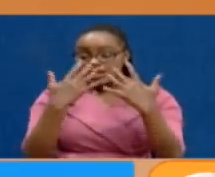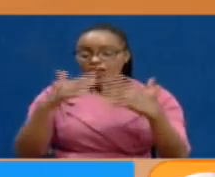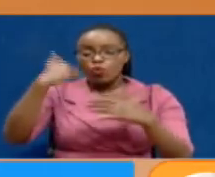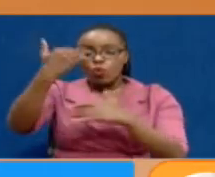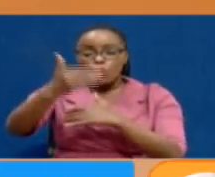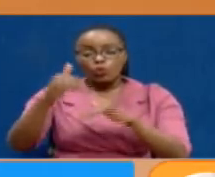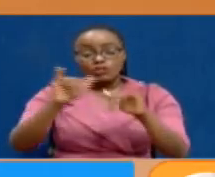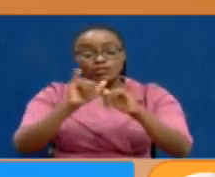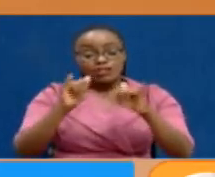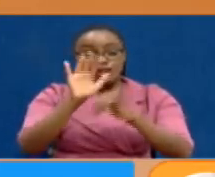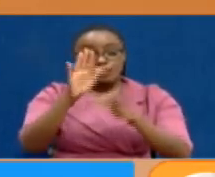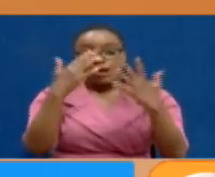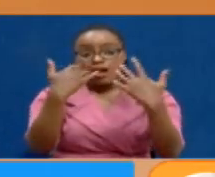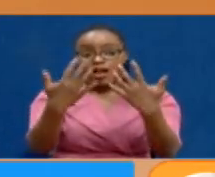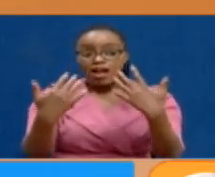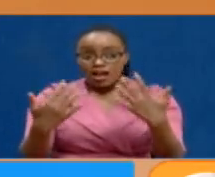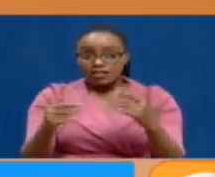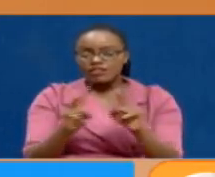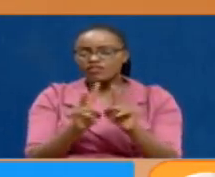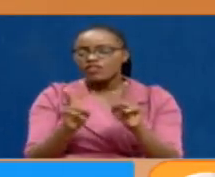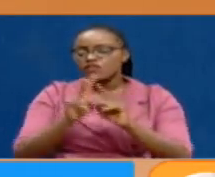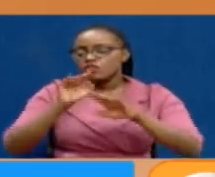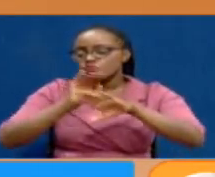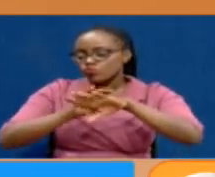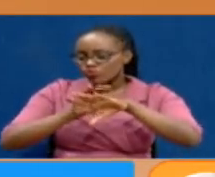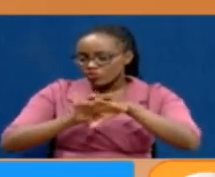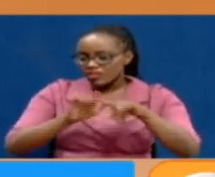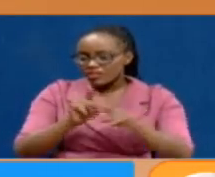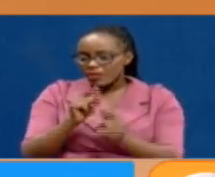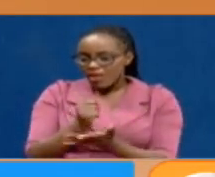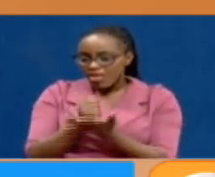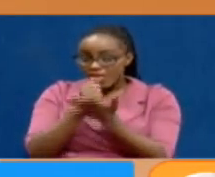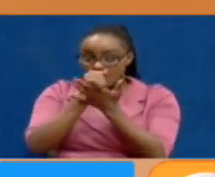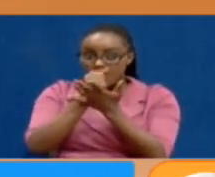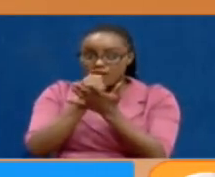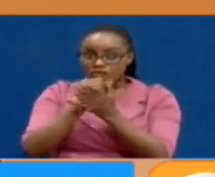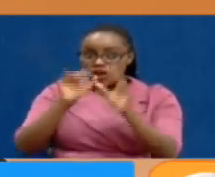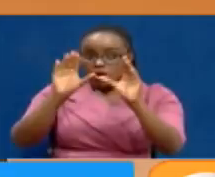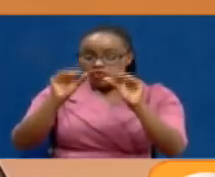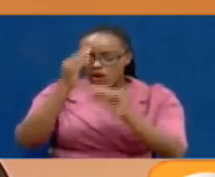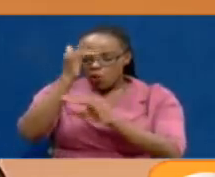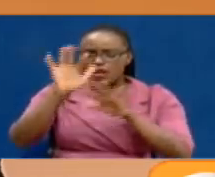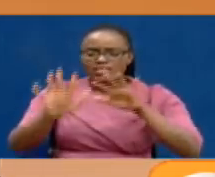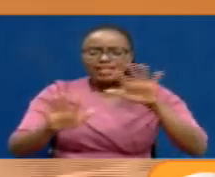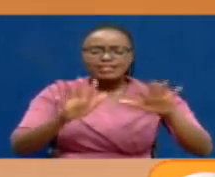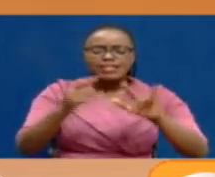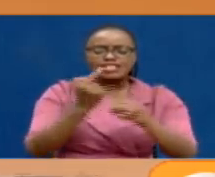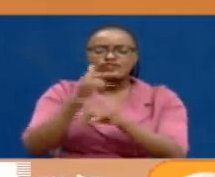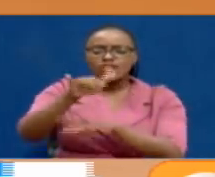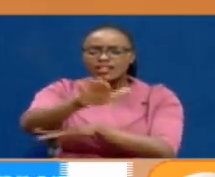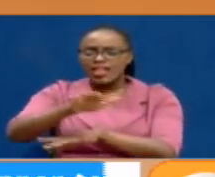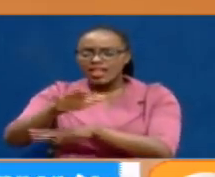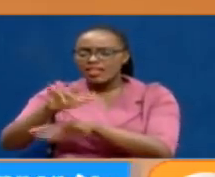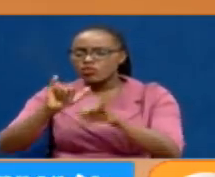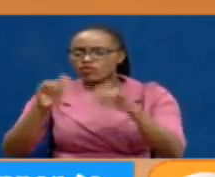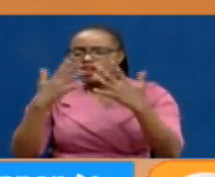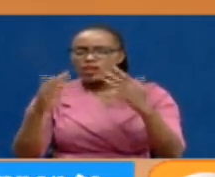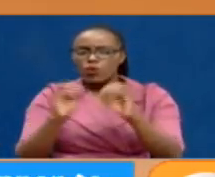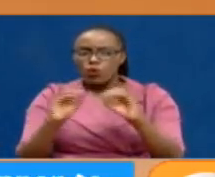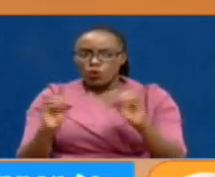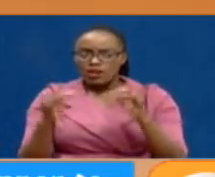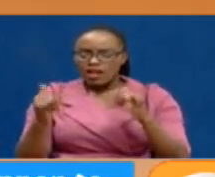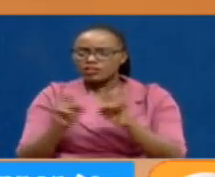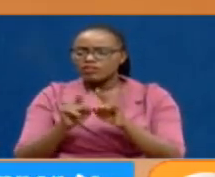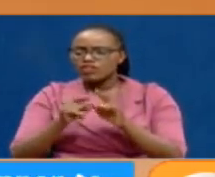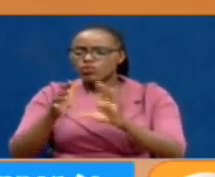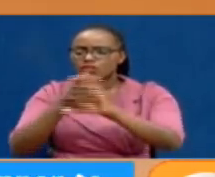washing is very effective, and the regularity depends on, because you're touching surfaces. It's not that you wash your hands now, then you go